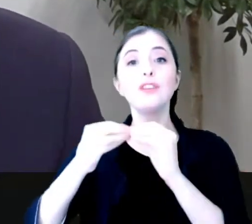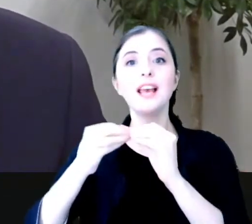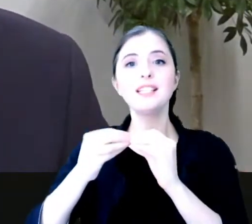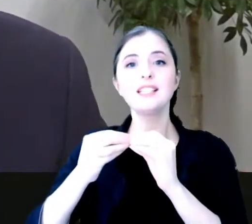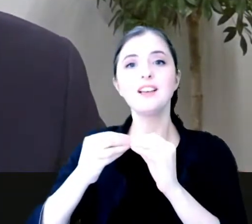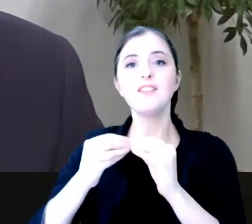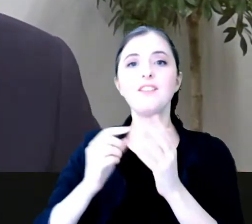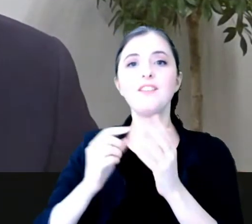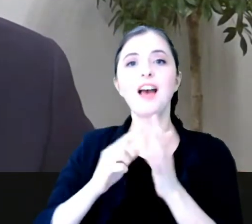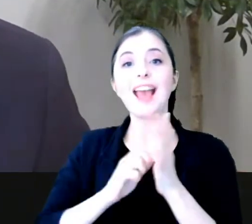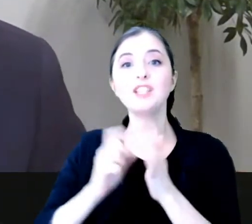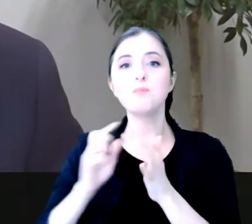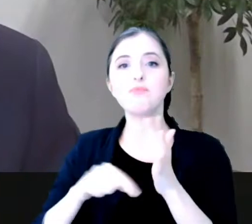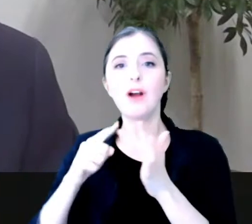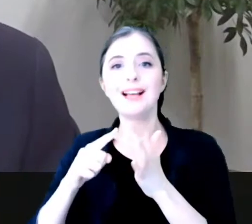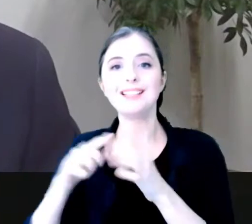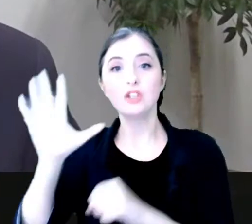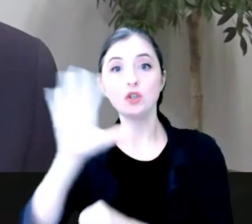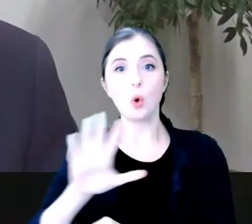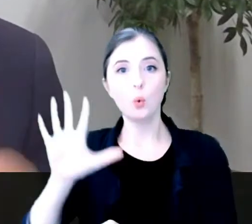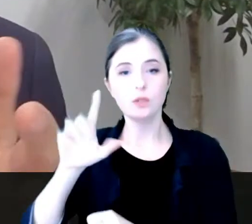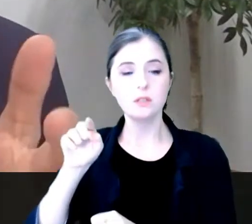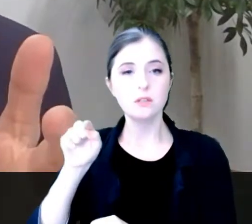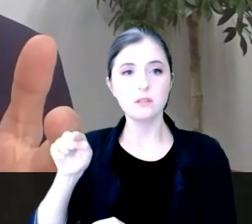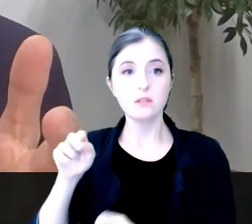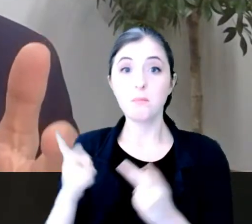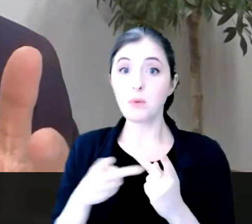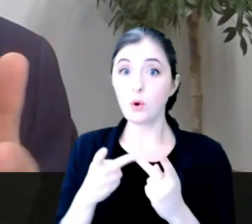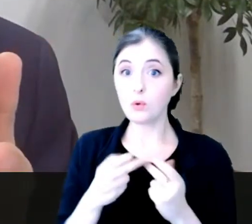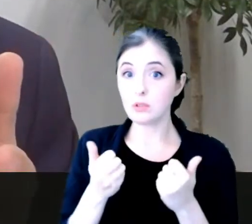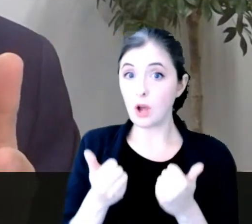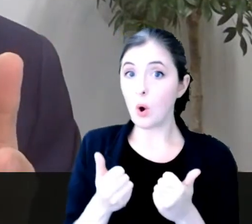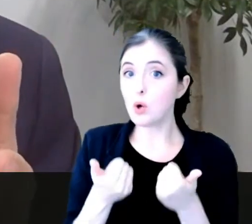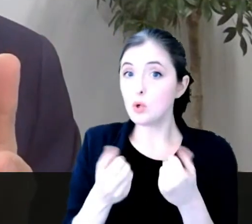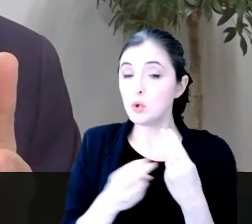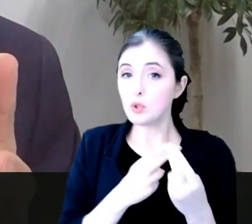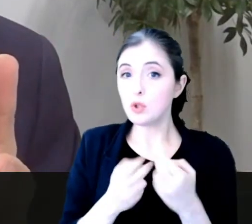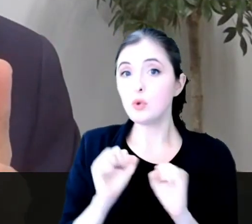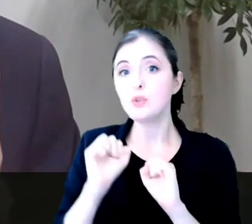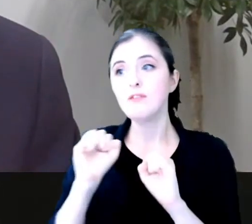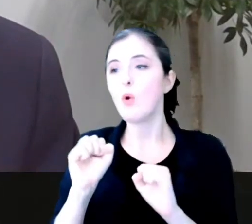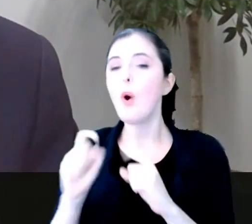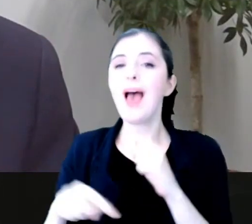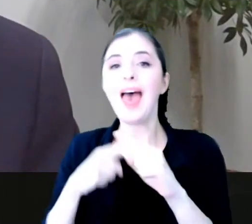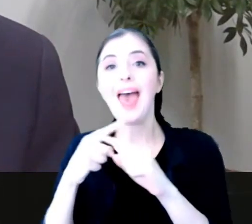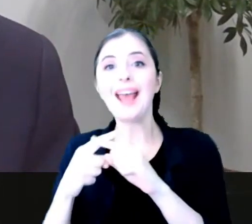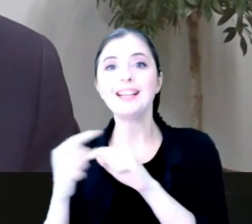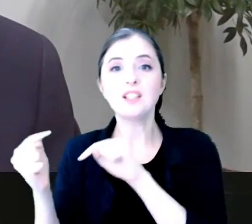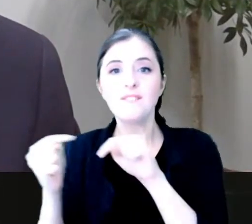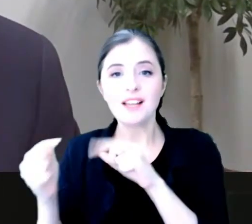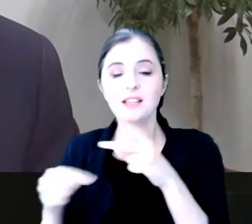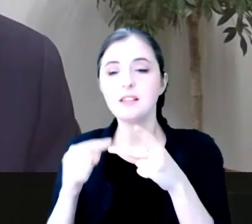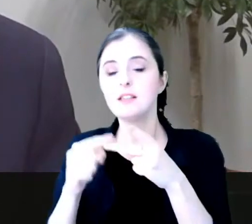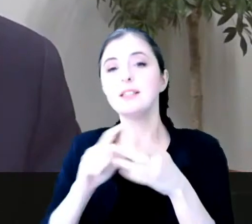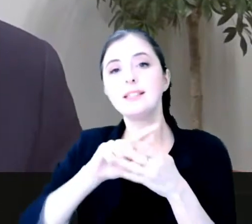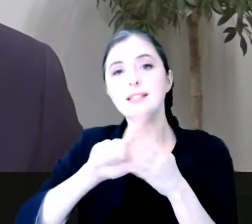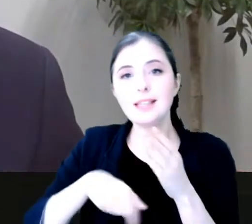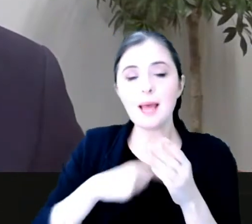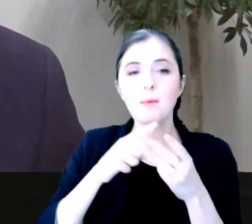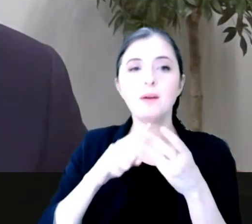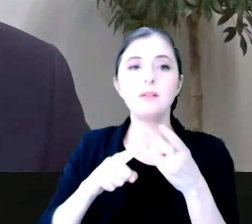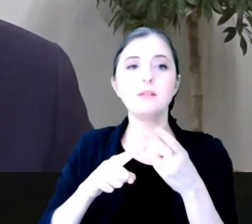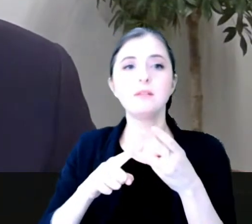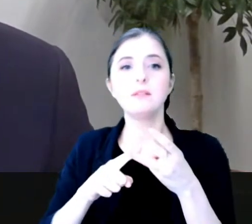good pieces of news for the groups you care about in particular, those who are ex-offenders, those who are disabled, those who aren't